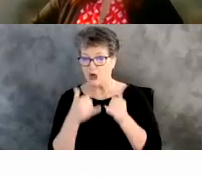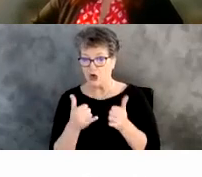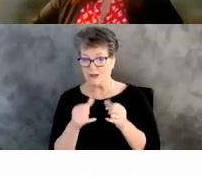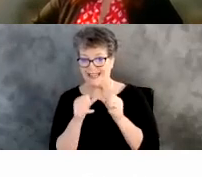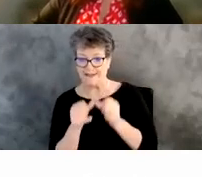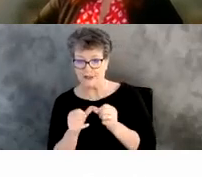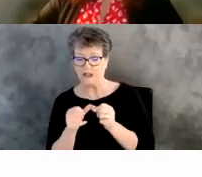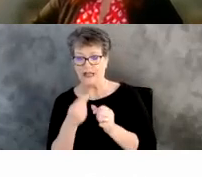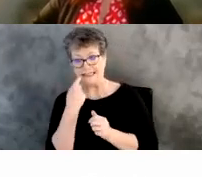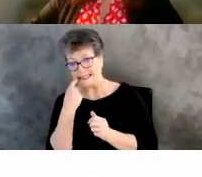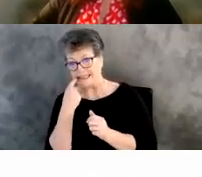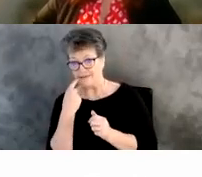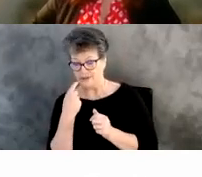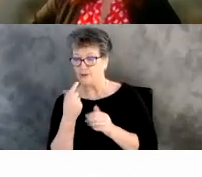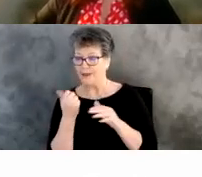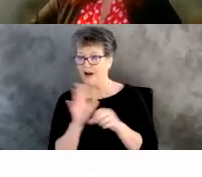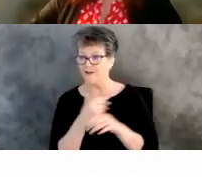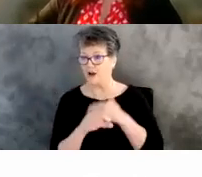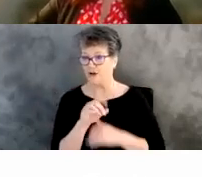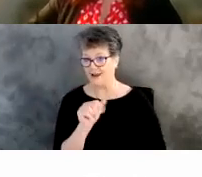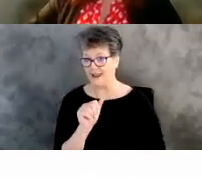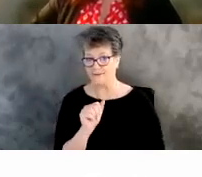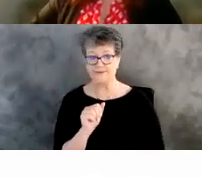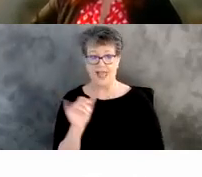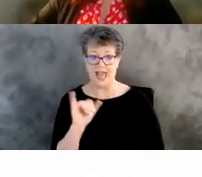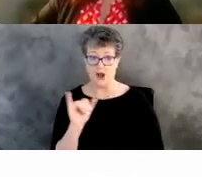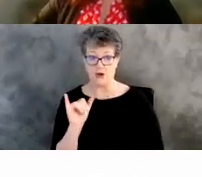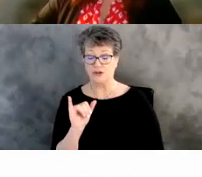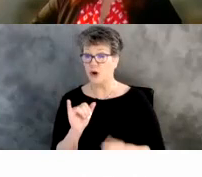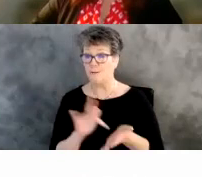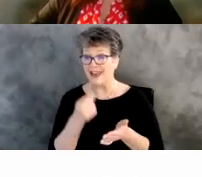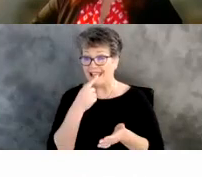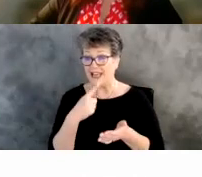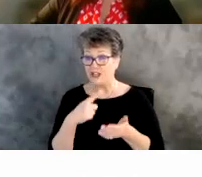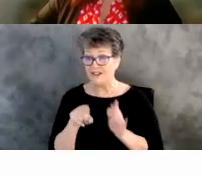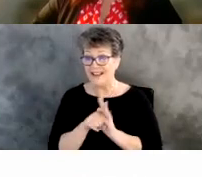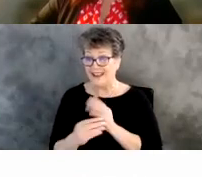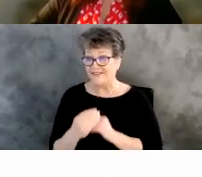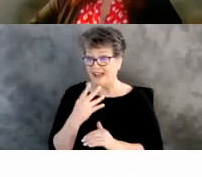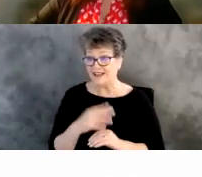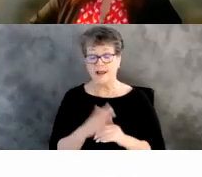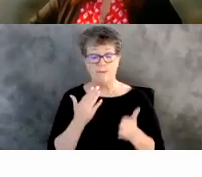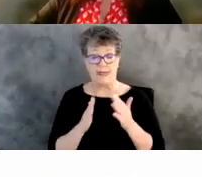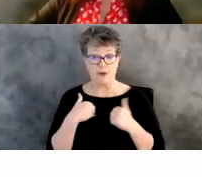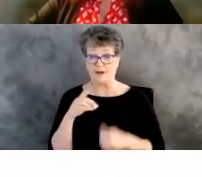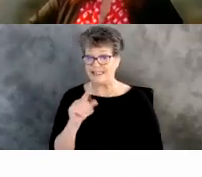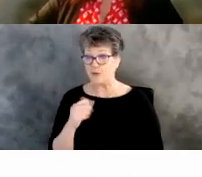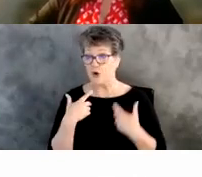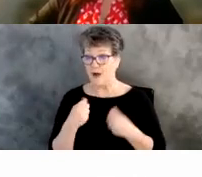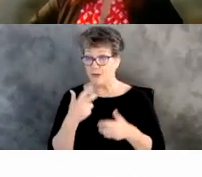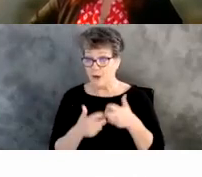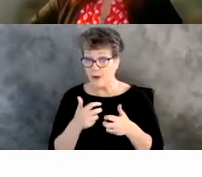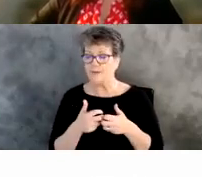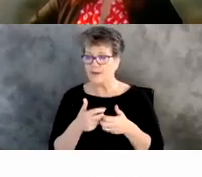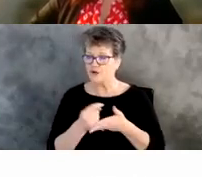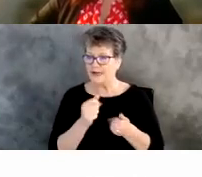be covered under that law, as well as there's side effects of medication. So you may have a disability or a health condition that you're